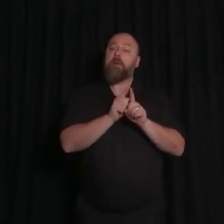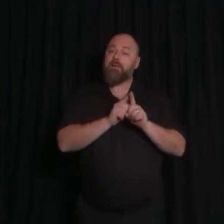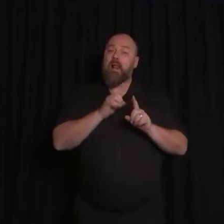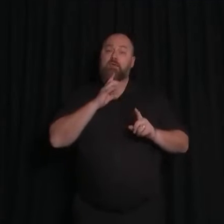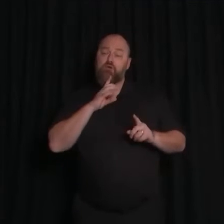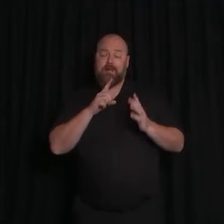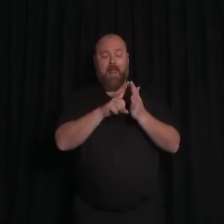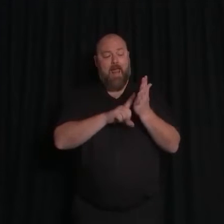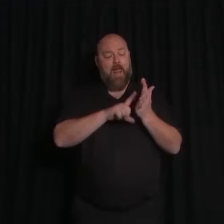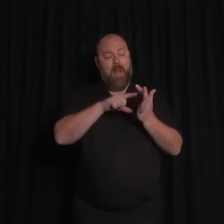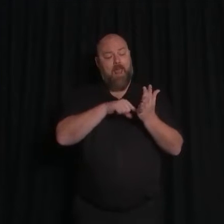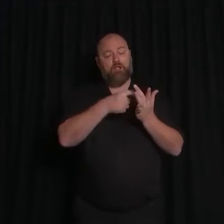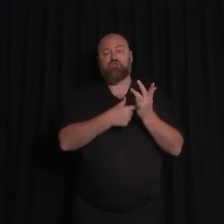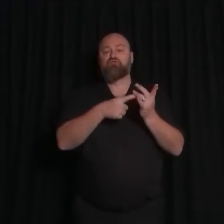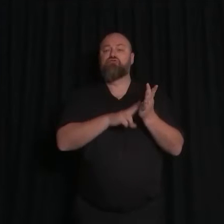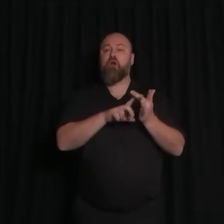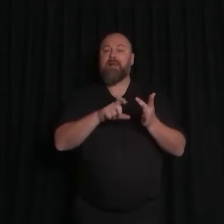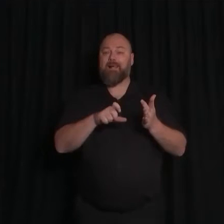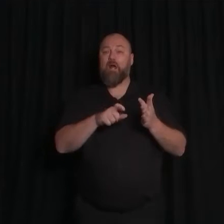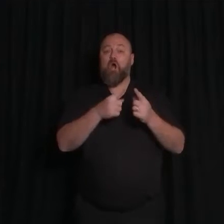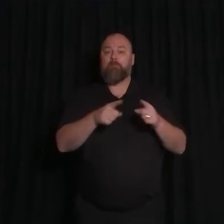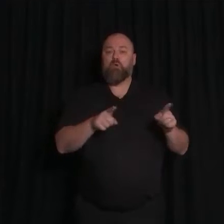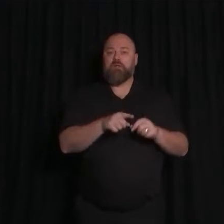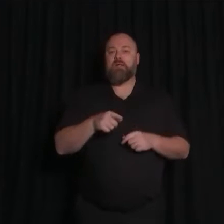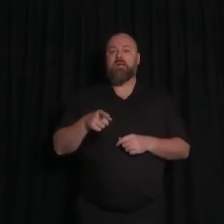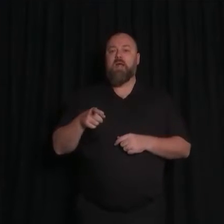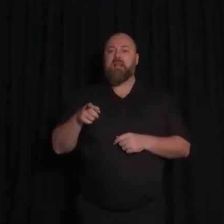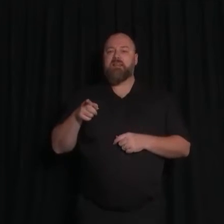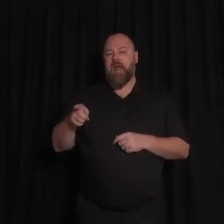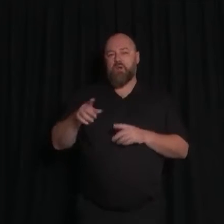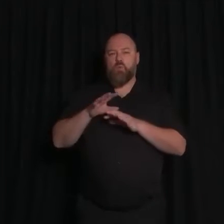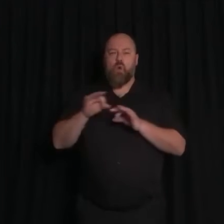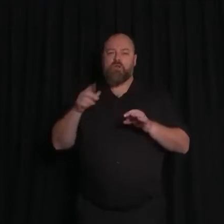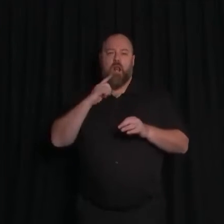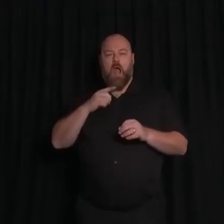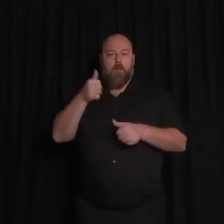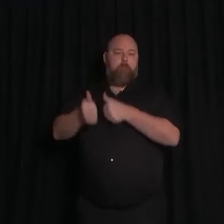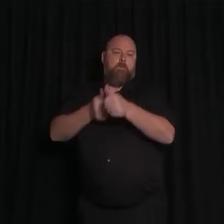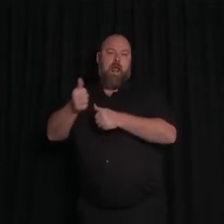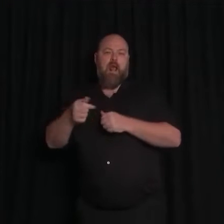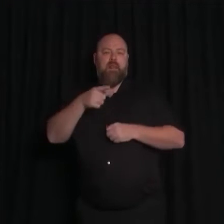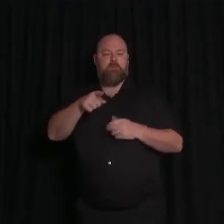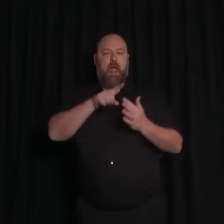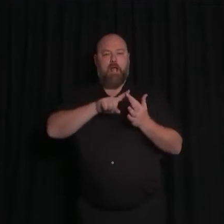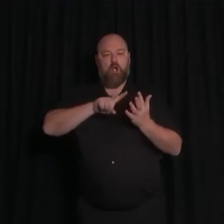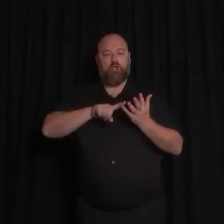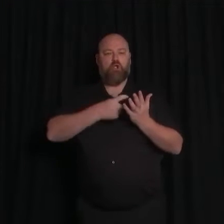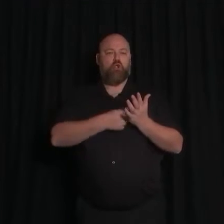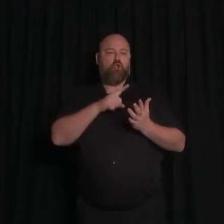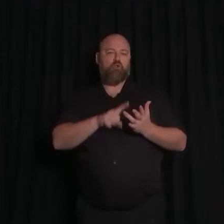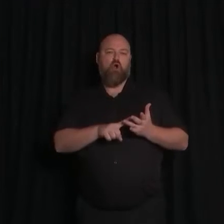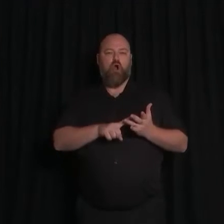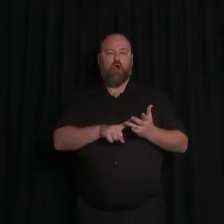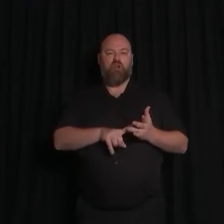music, that was not a trend. That was like Euro trash, coming from North America. And